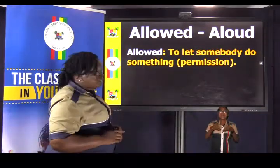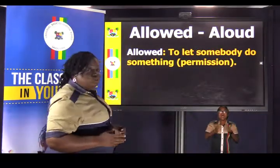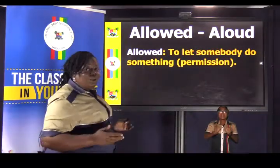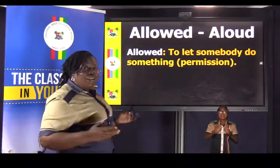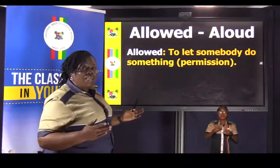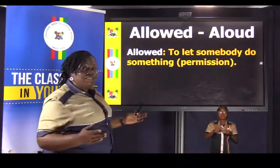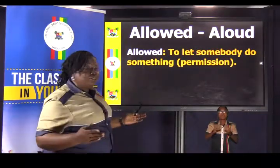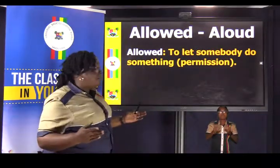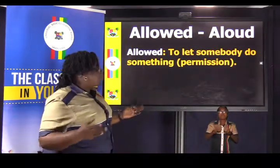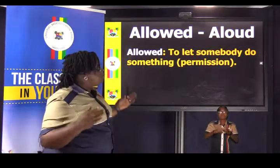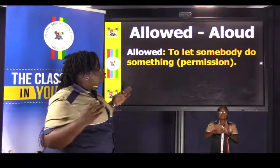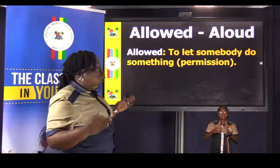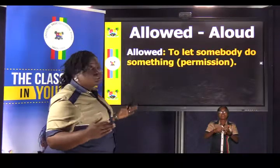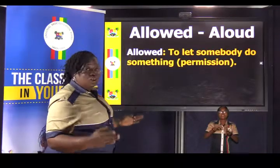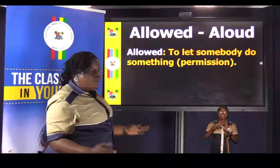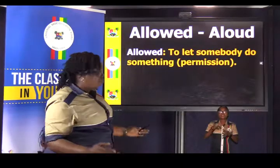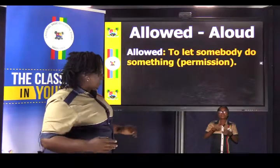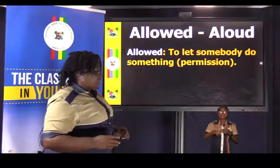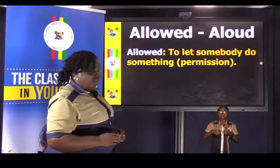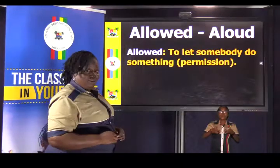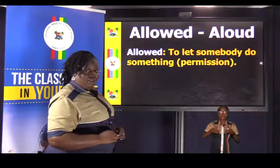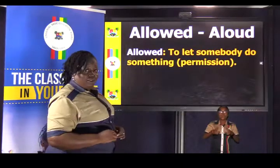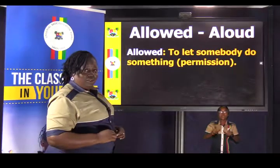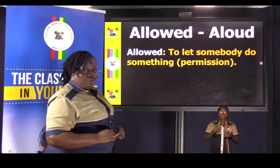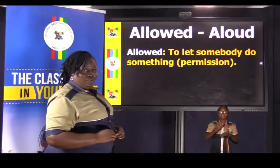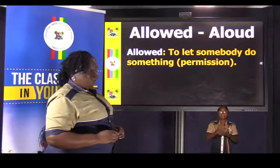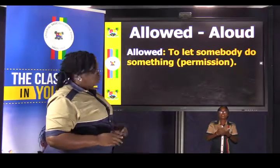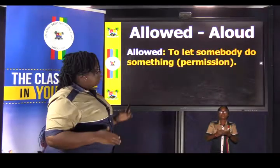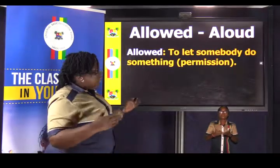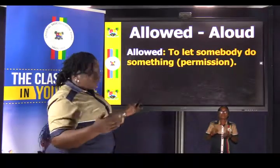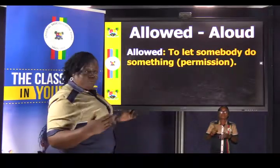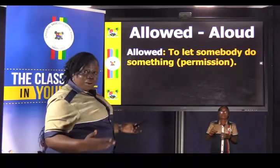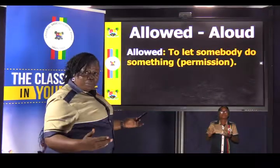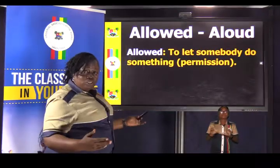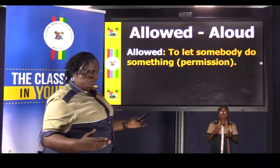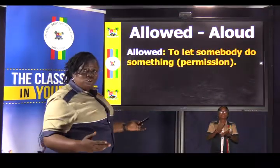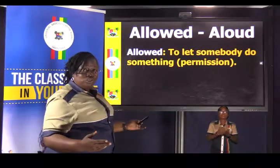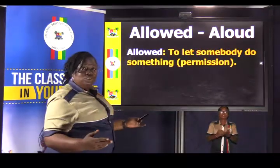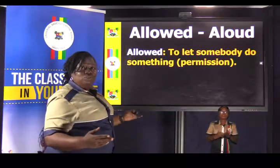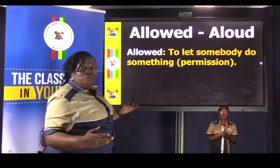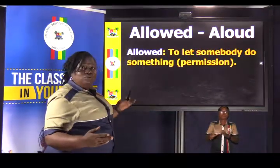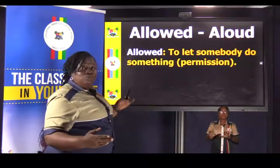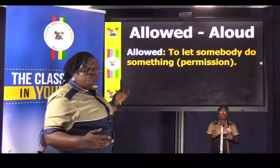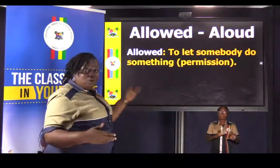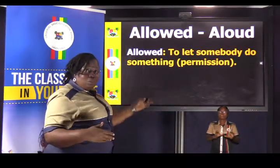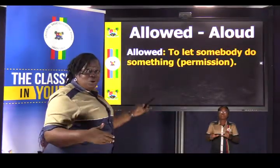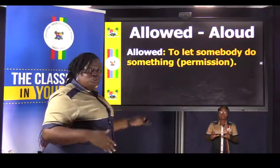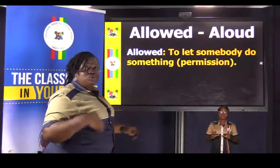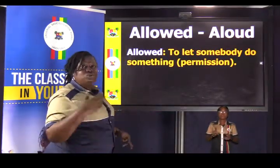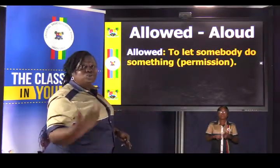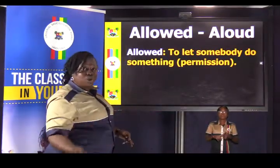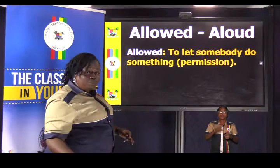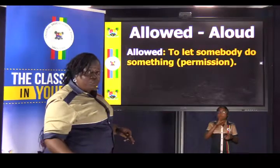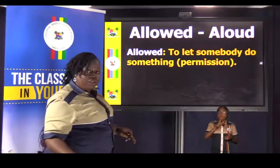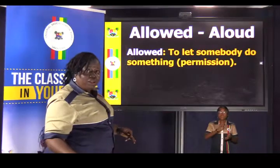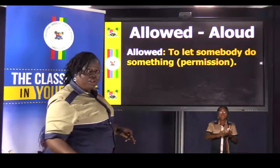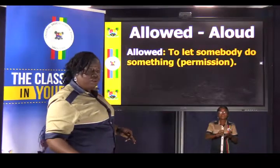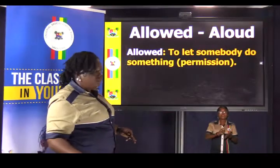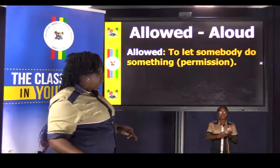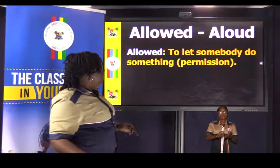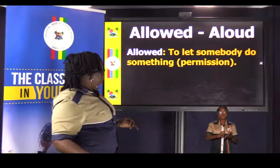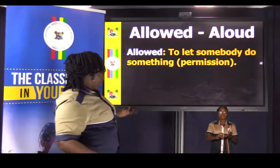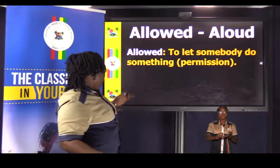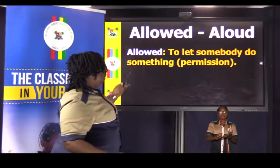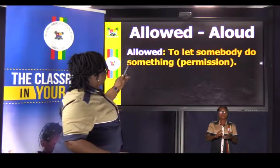A-L-L-O-W-E-D, means to let somebody do something. To give permission for someone to do something.